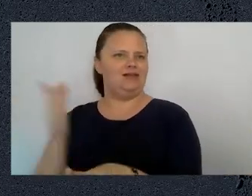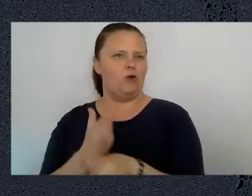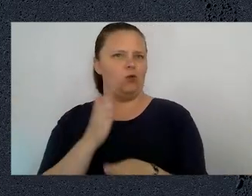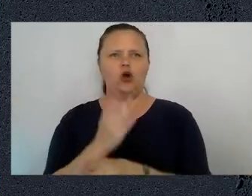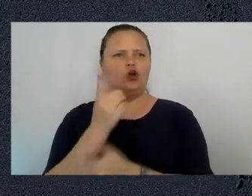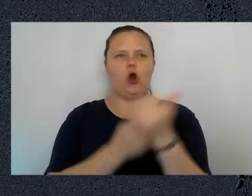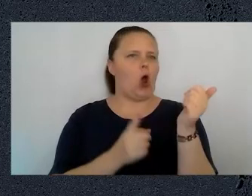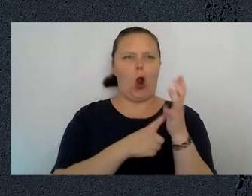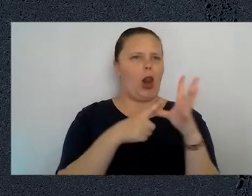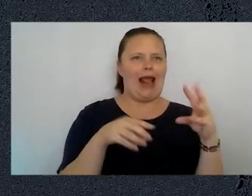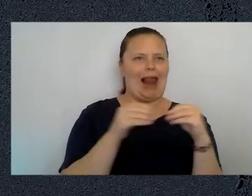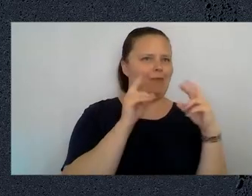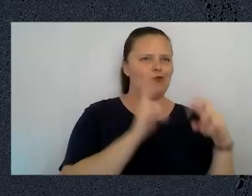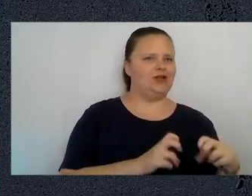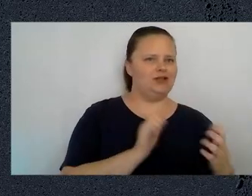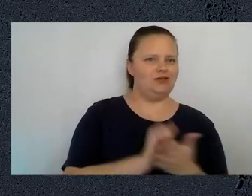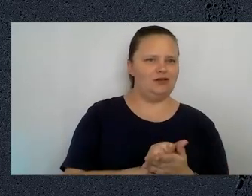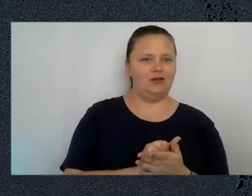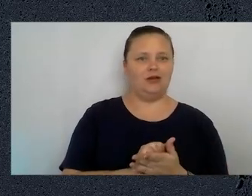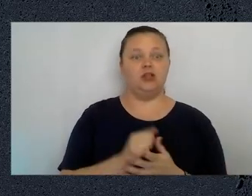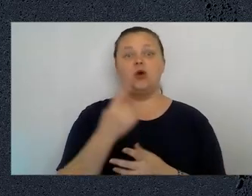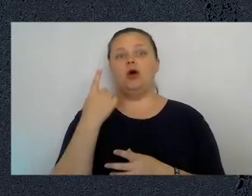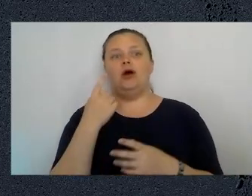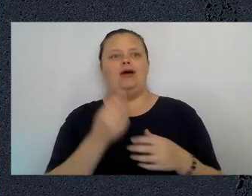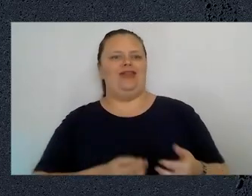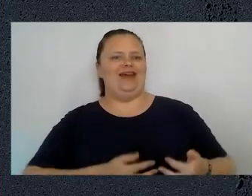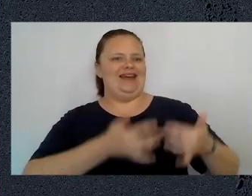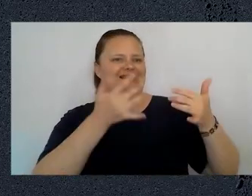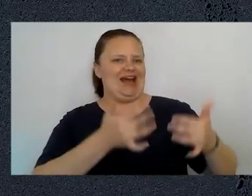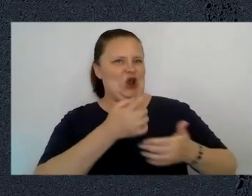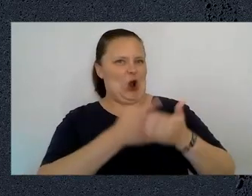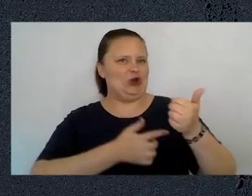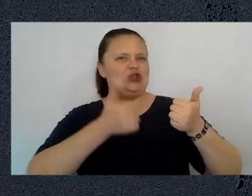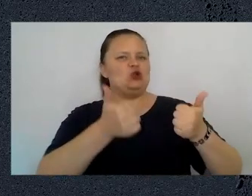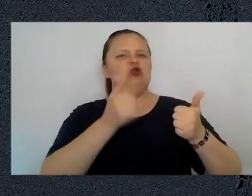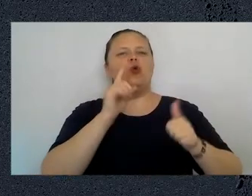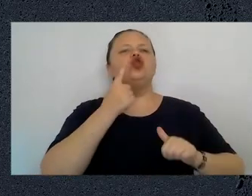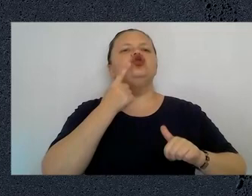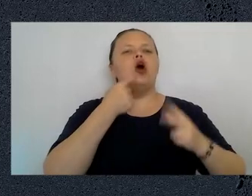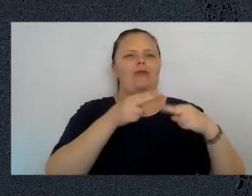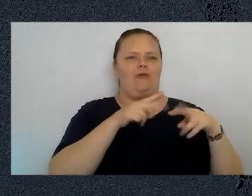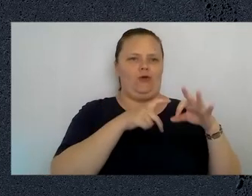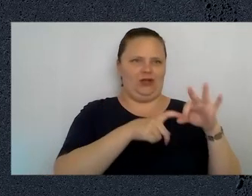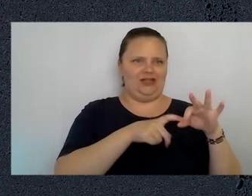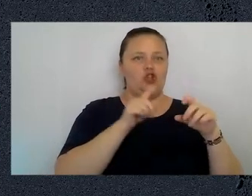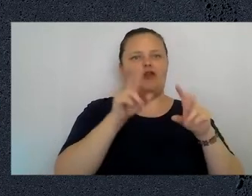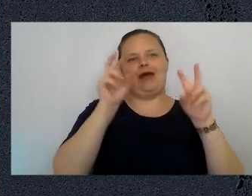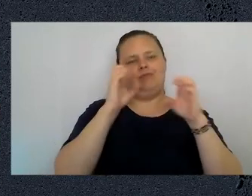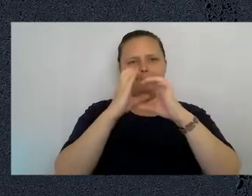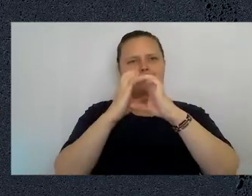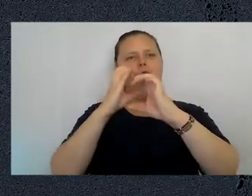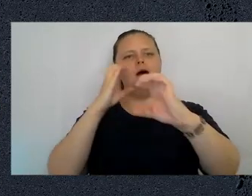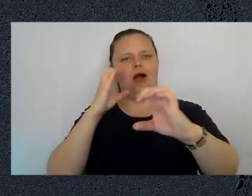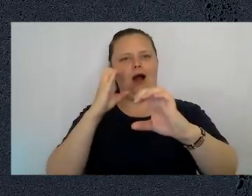yeah? I just want to say the data's only as good as the question you ask. And what we're doing when we do the pipeline is we're just evaluating